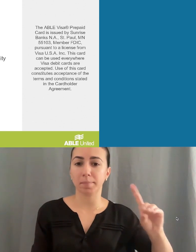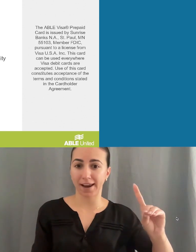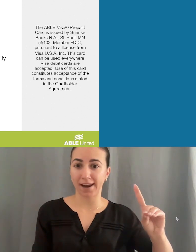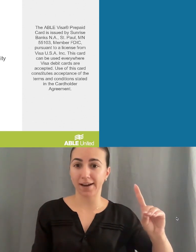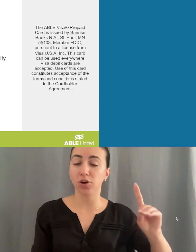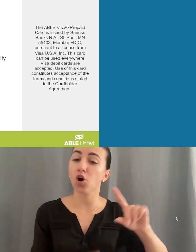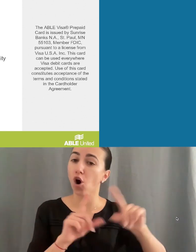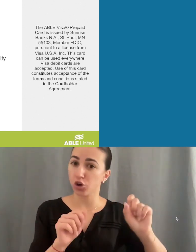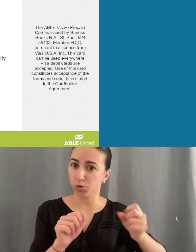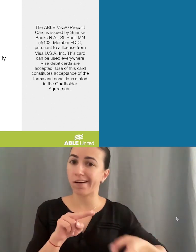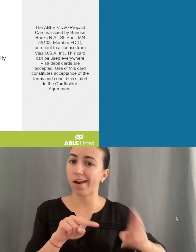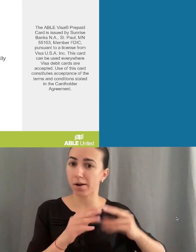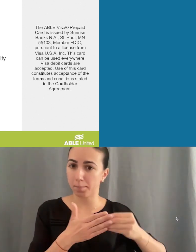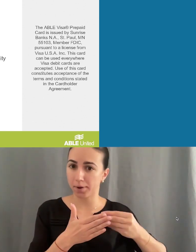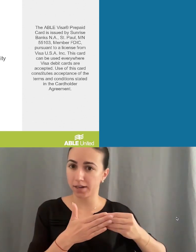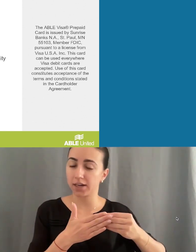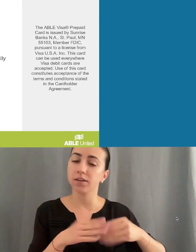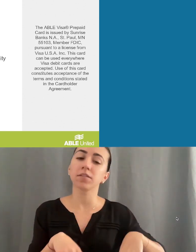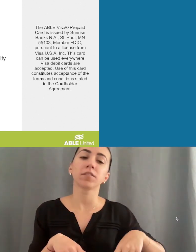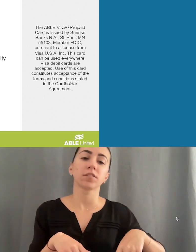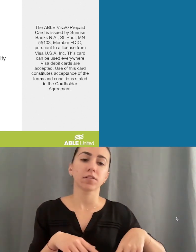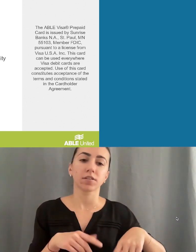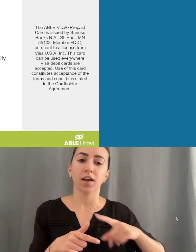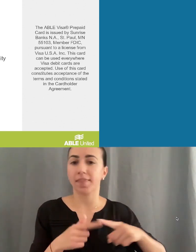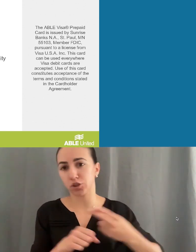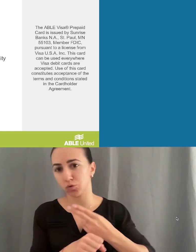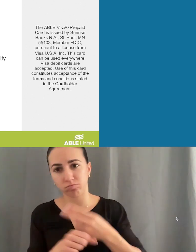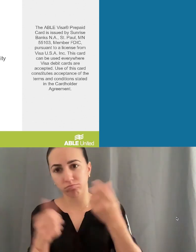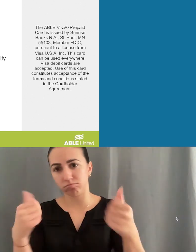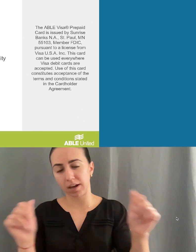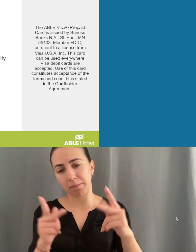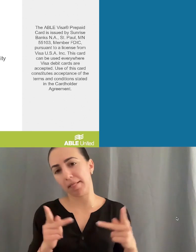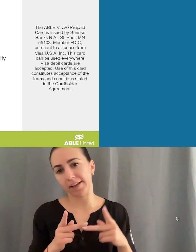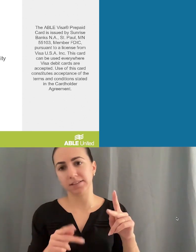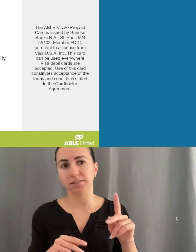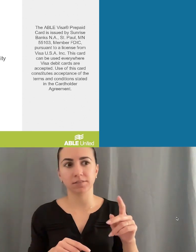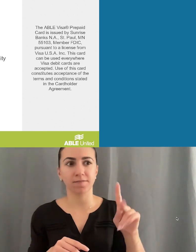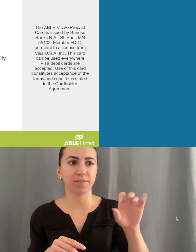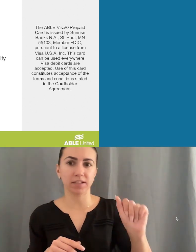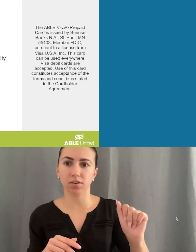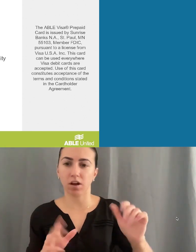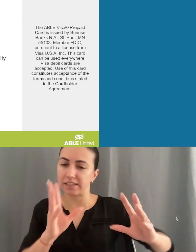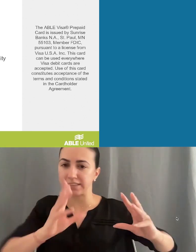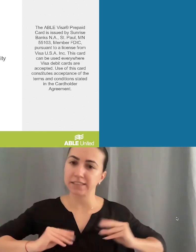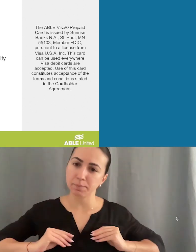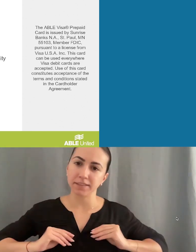reloadable prepaid card. It can be preloaded and then being used anywhere Visa is accepted. So a great way to give people